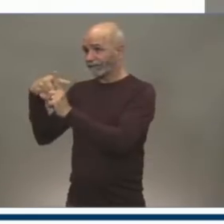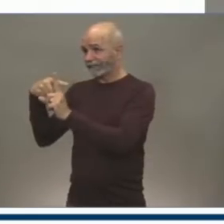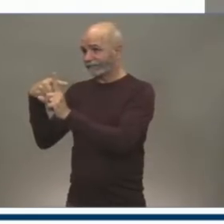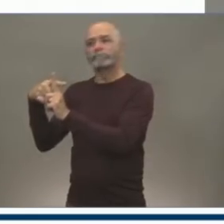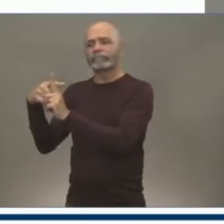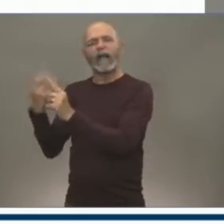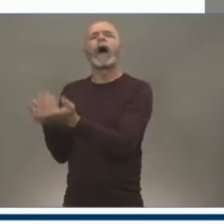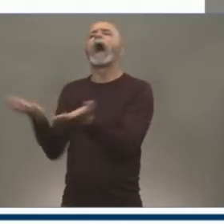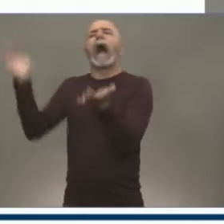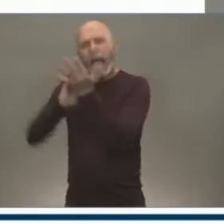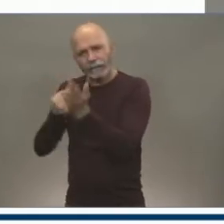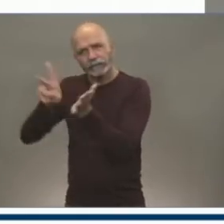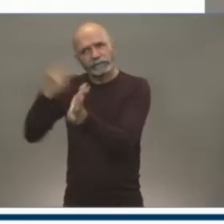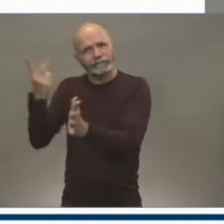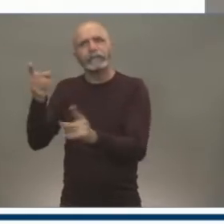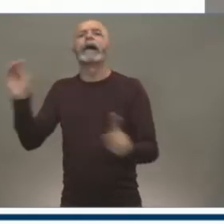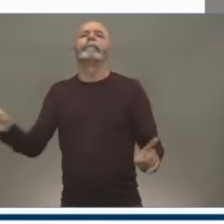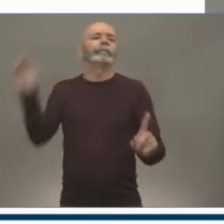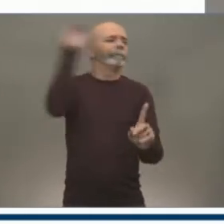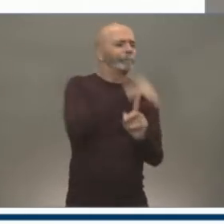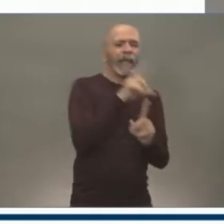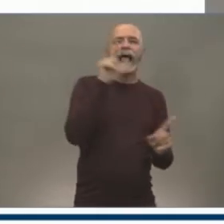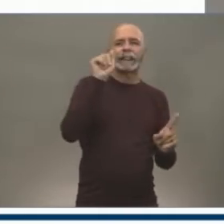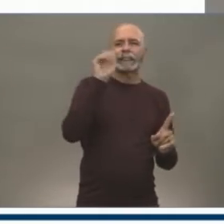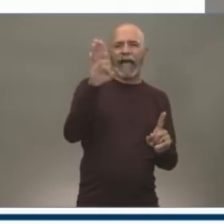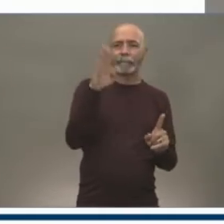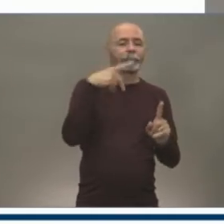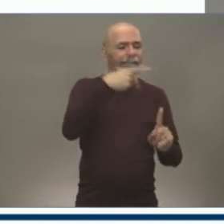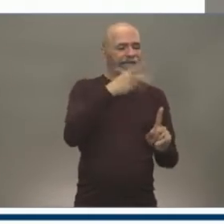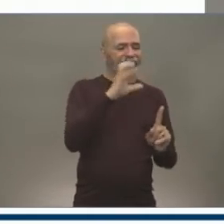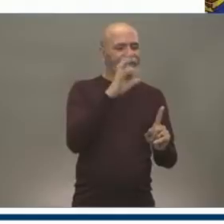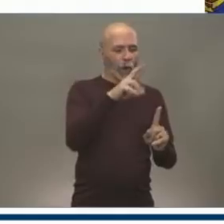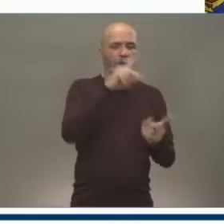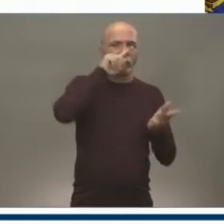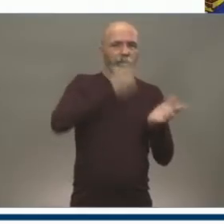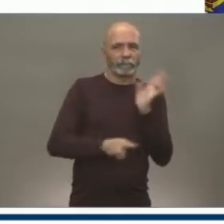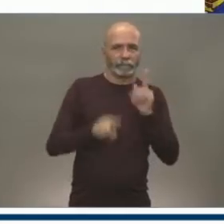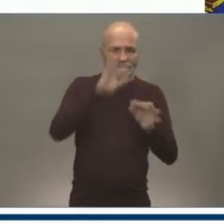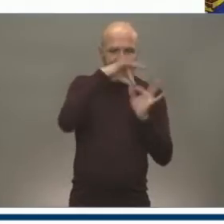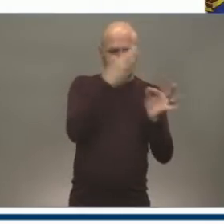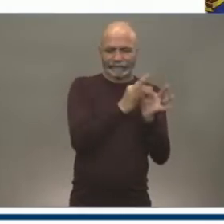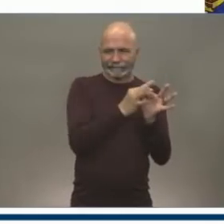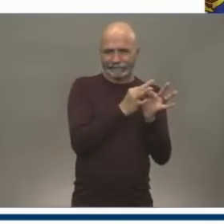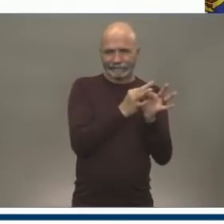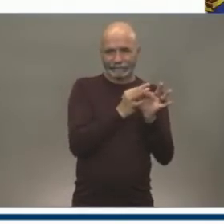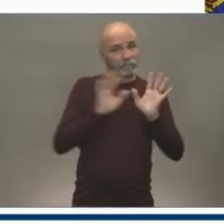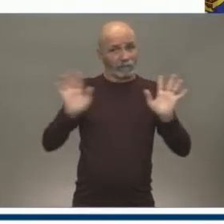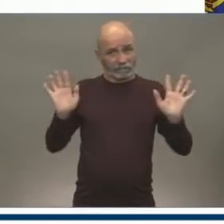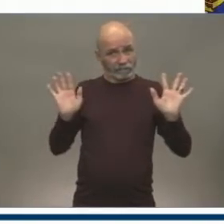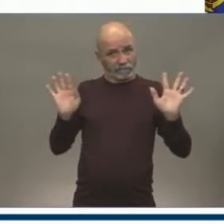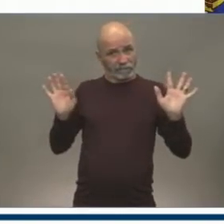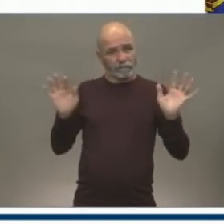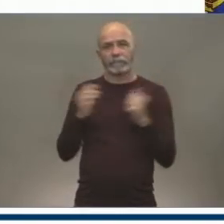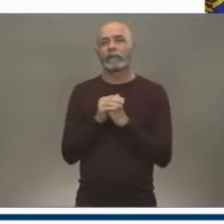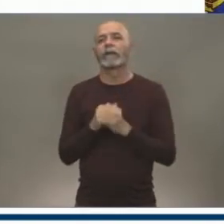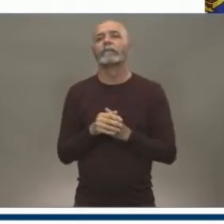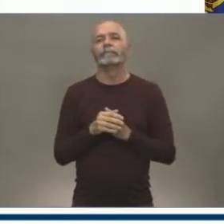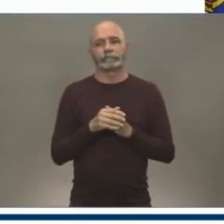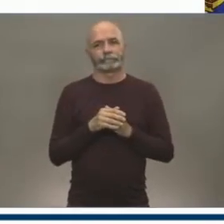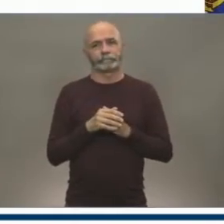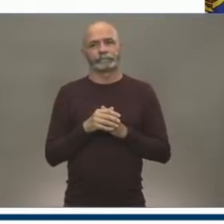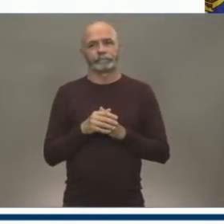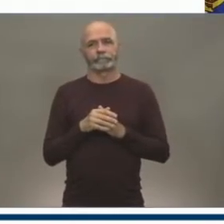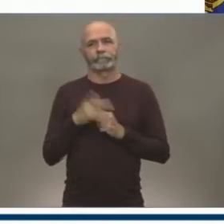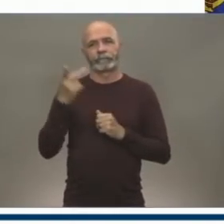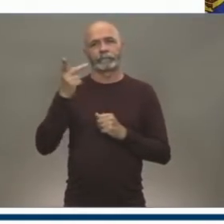goes to the lab for the more accurate PCR test. Go ahead, Graham, with your follow-up. Thank you. And a question for the Premier. In the